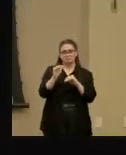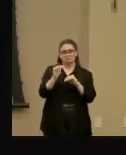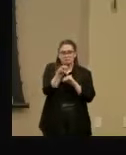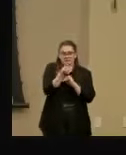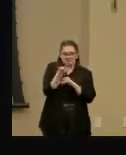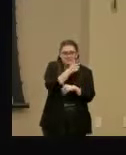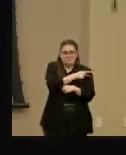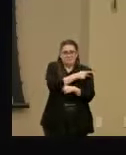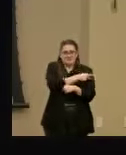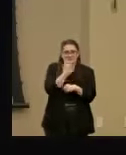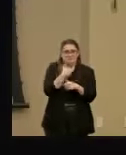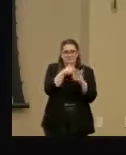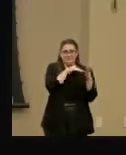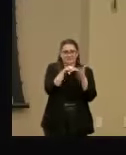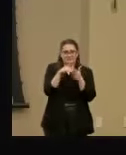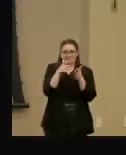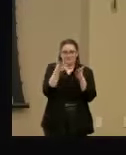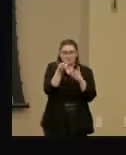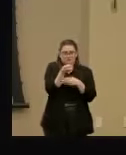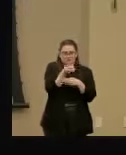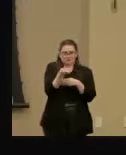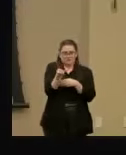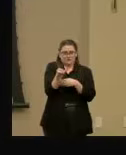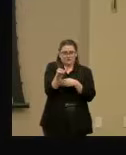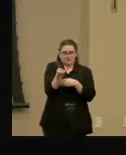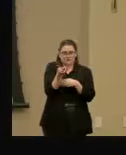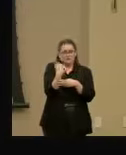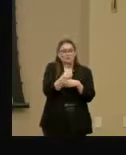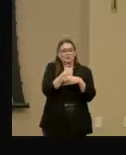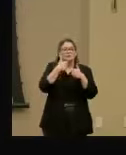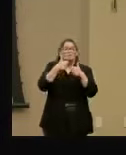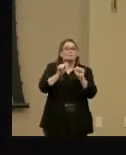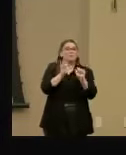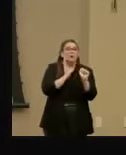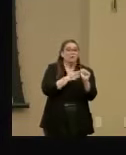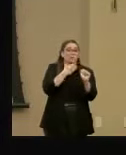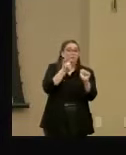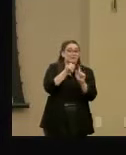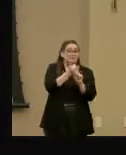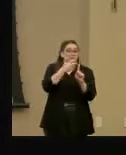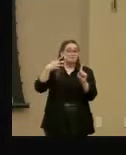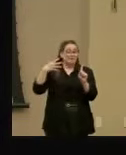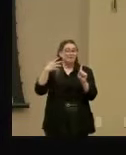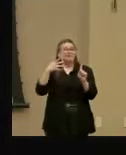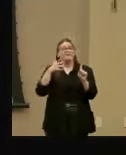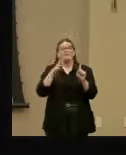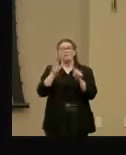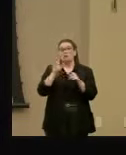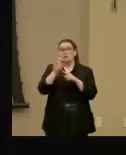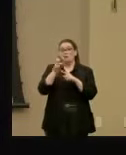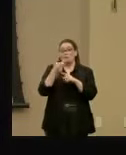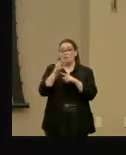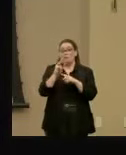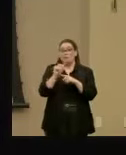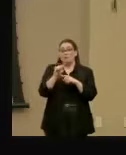group of patients that have been looked at and researched. So again, we're trying to best expand that into the